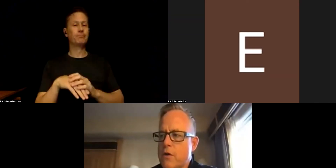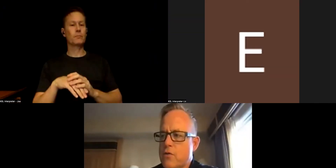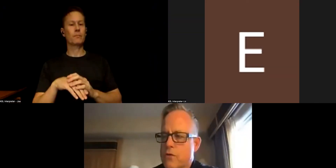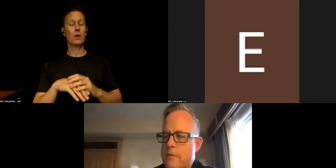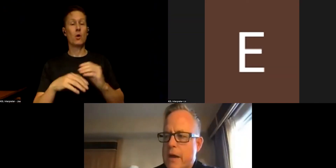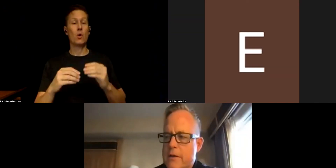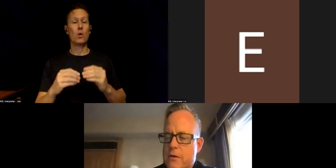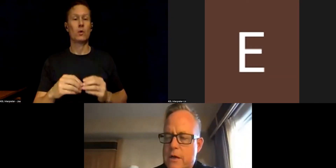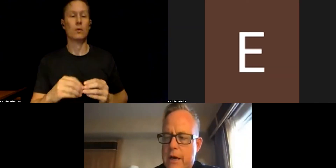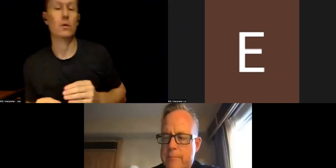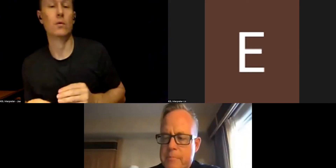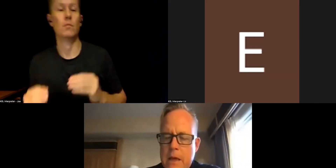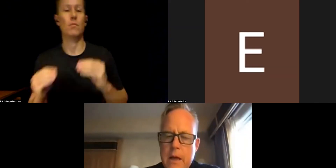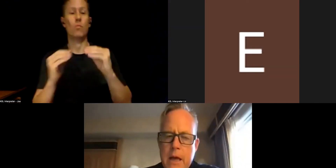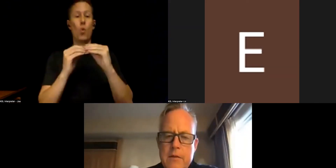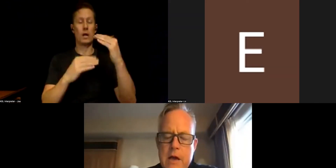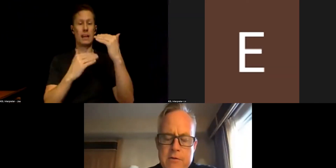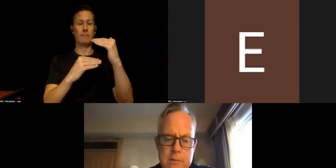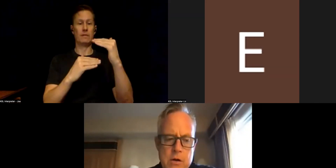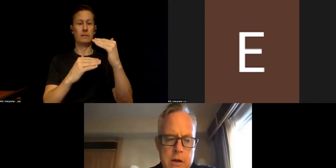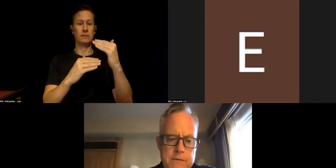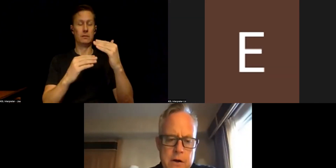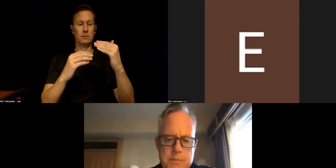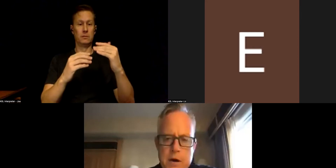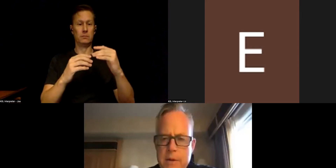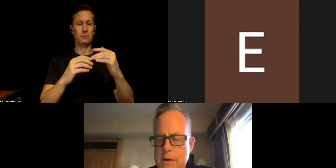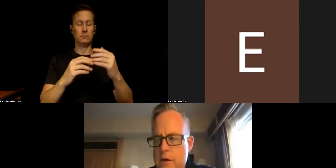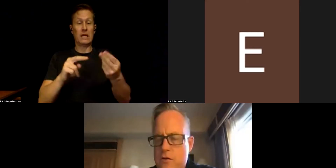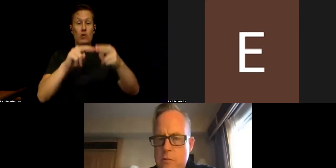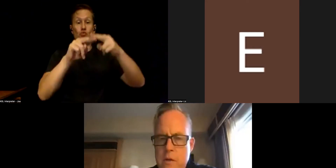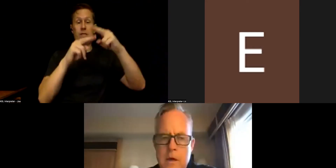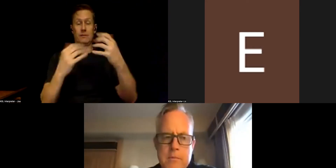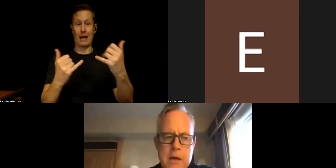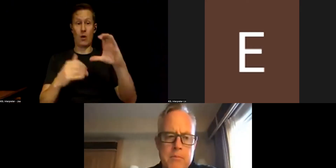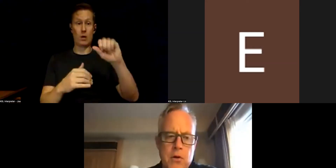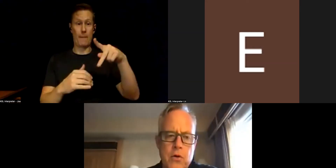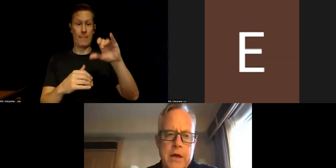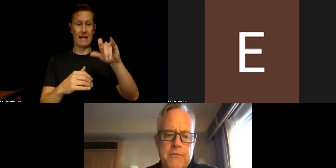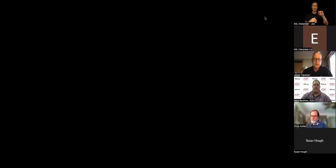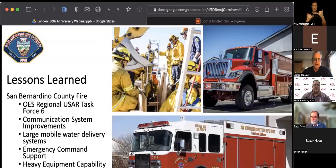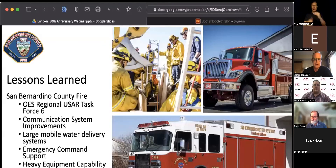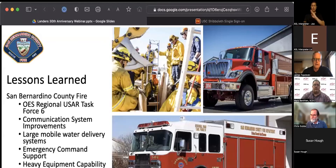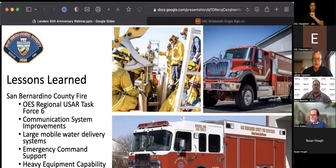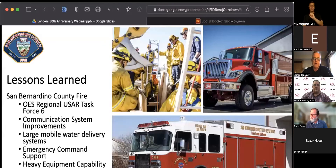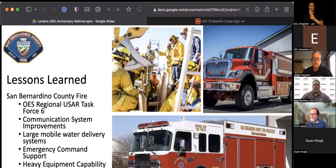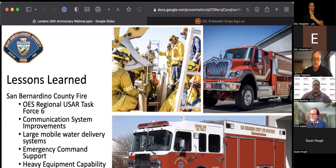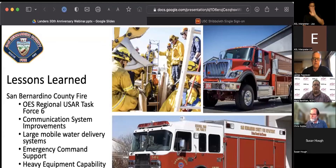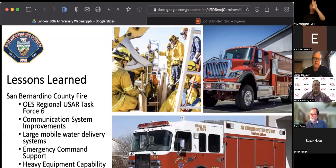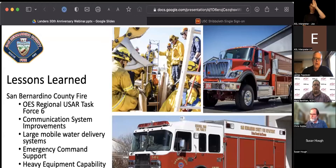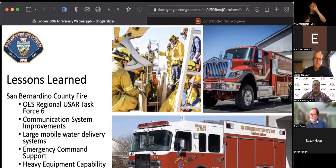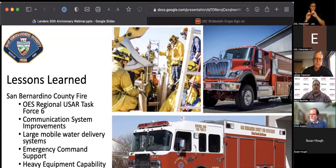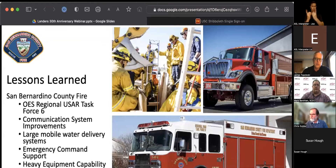greater resource capacity now. And the San Bernardino County Fire Department does employ a fleet, not